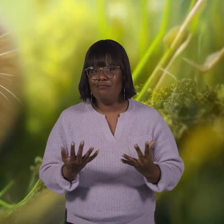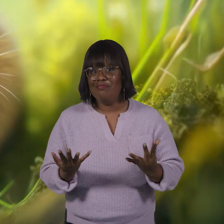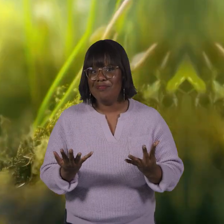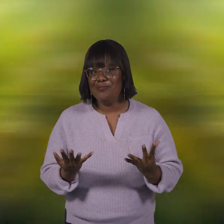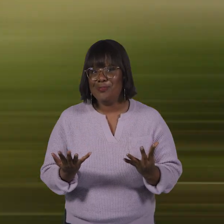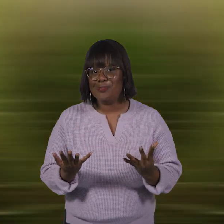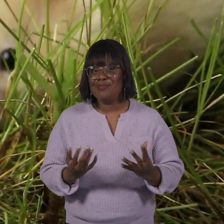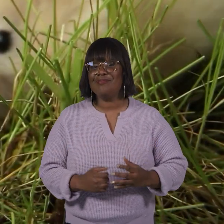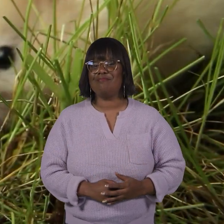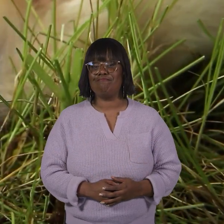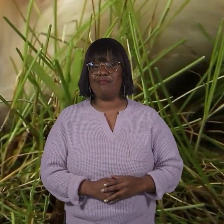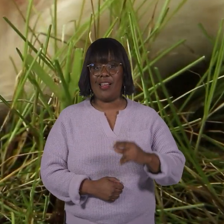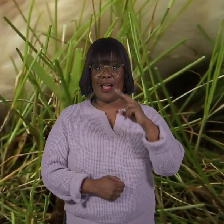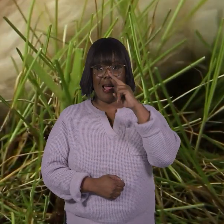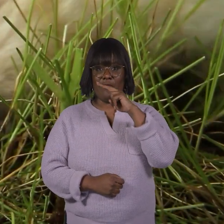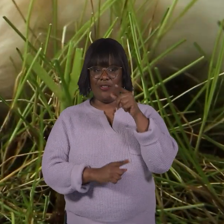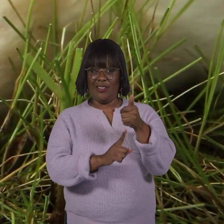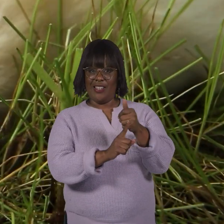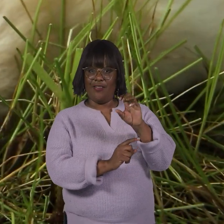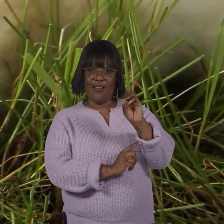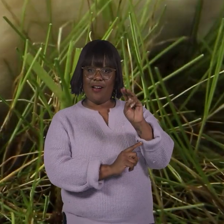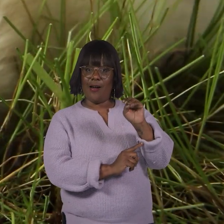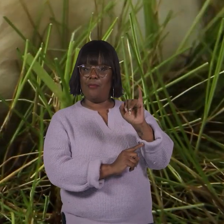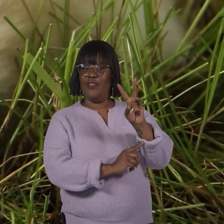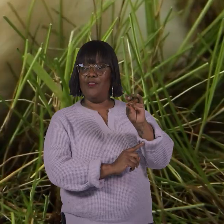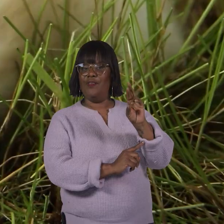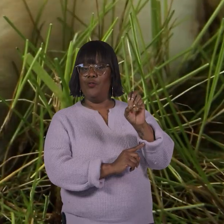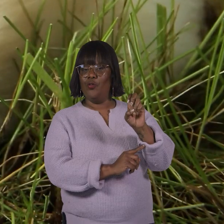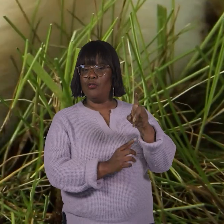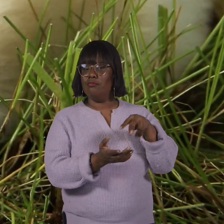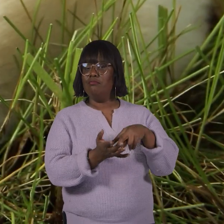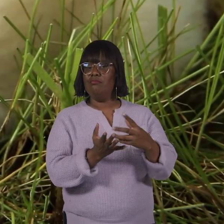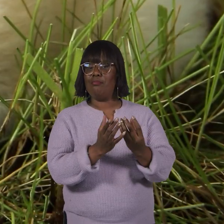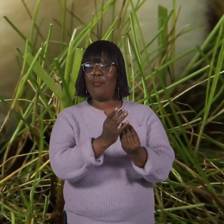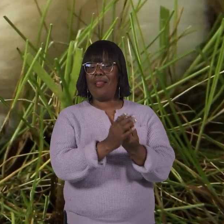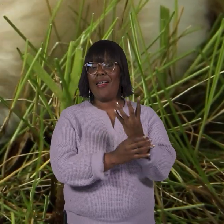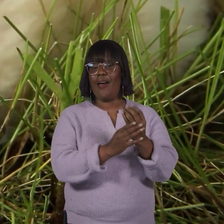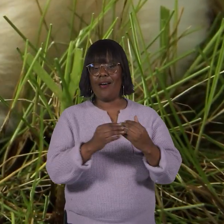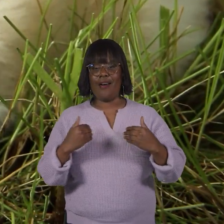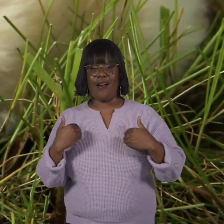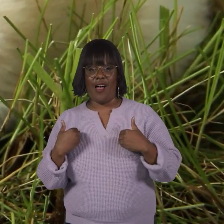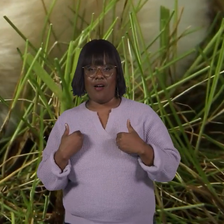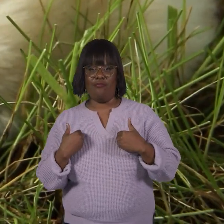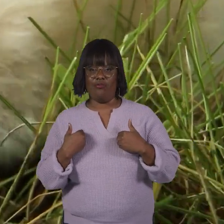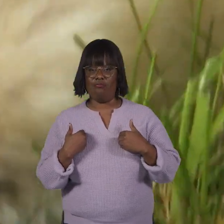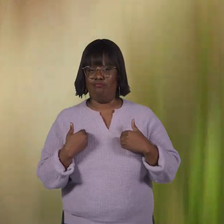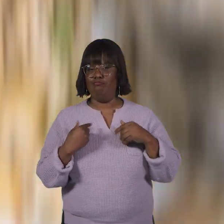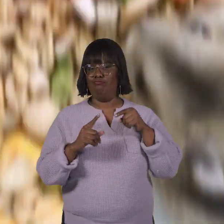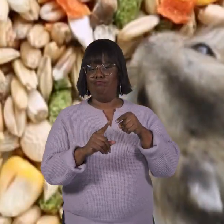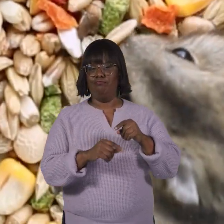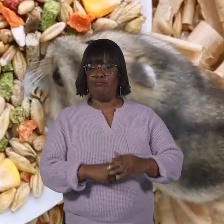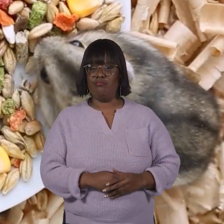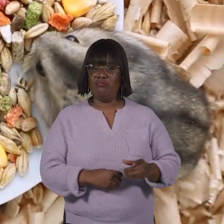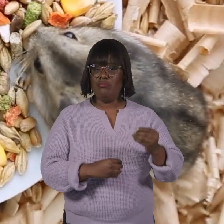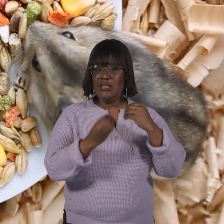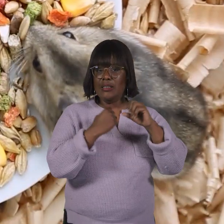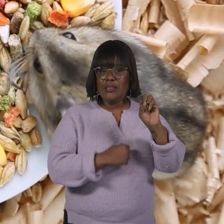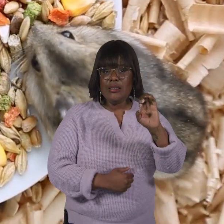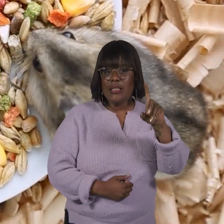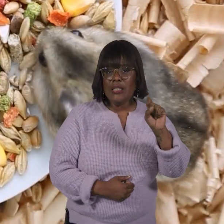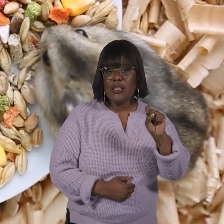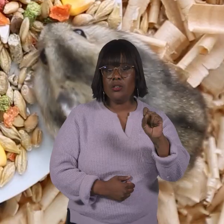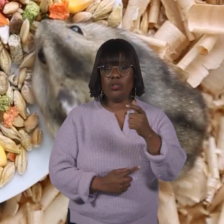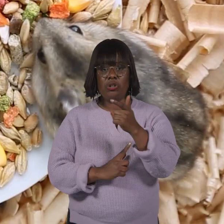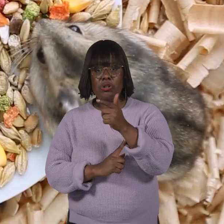hamsters are omnivores so they enjoy a varied plant and animal matter diet they munch on